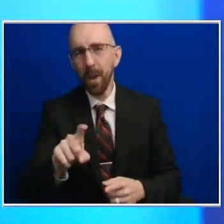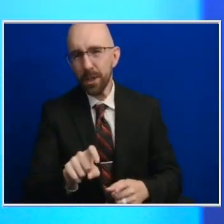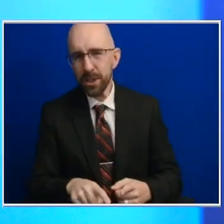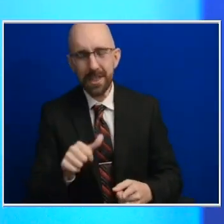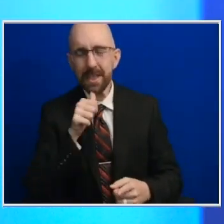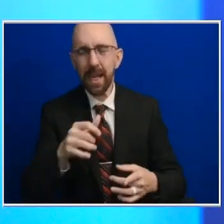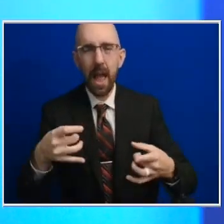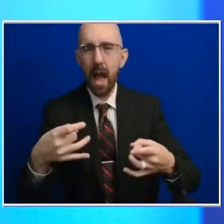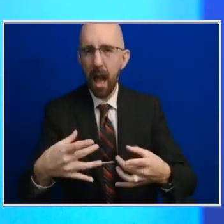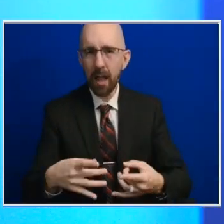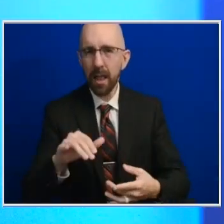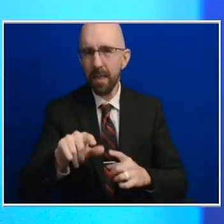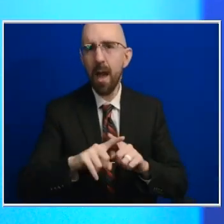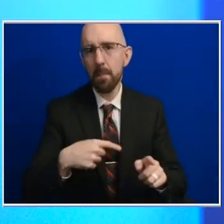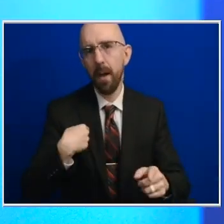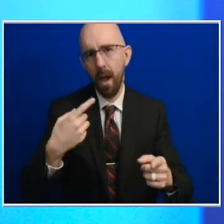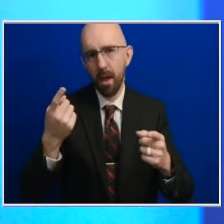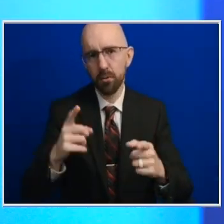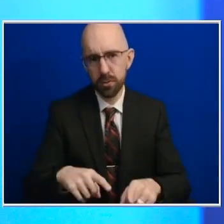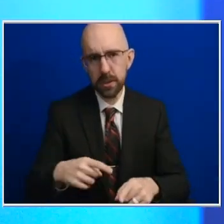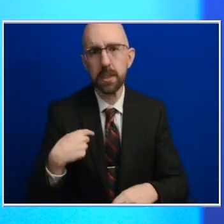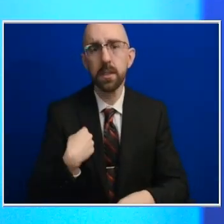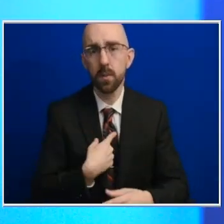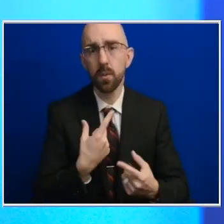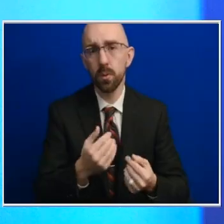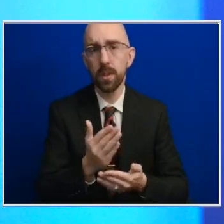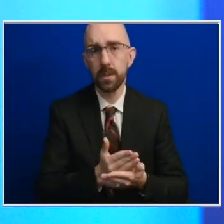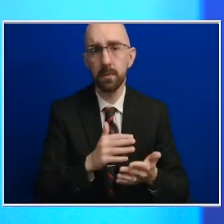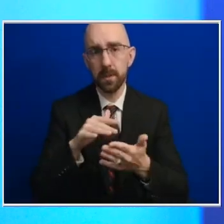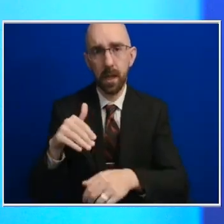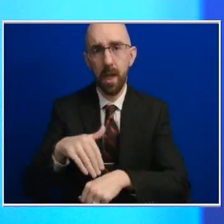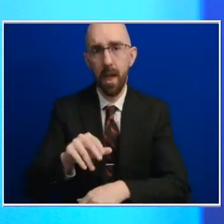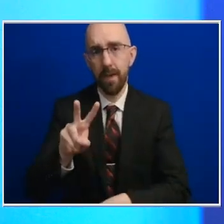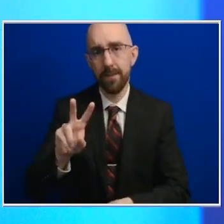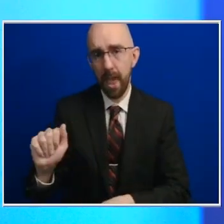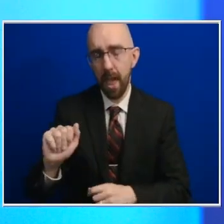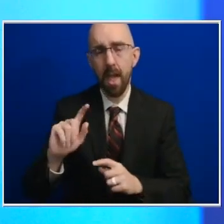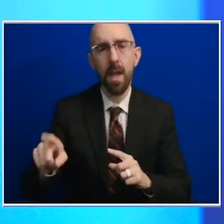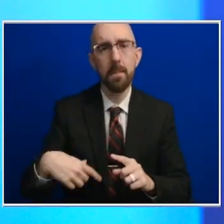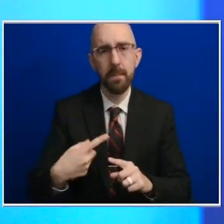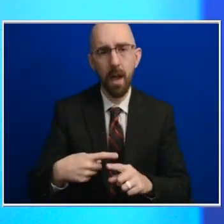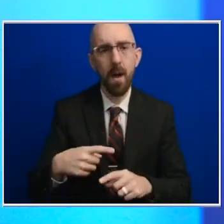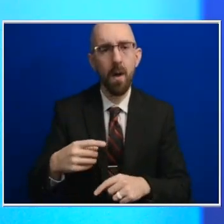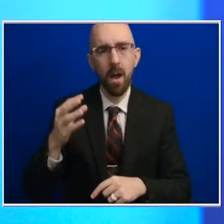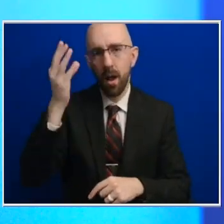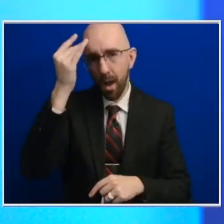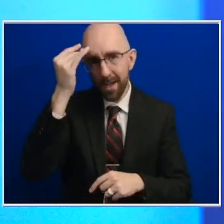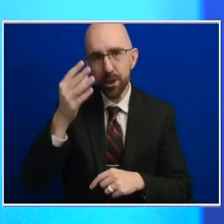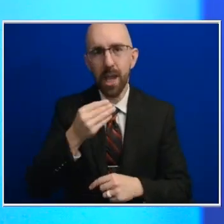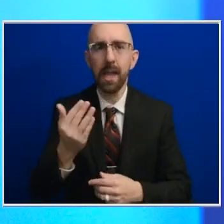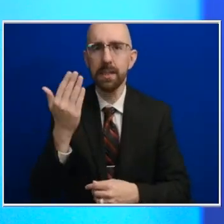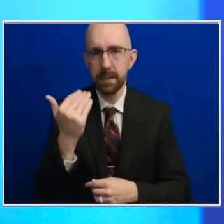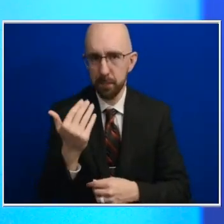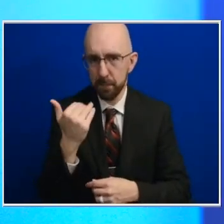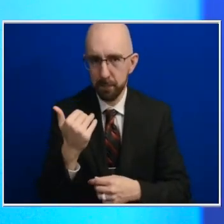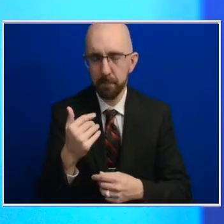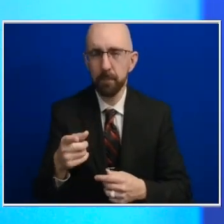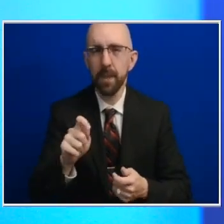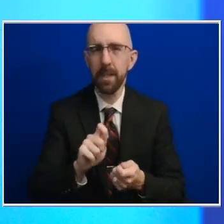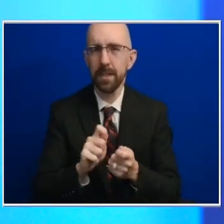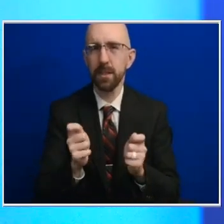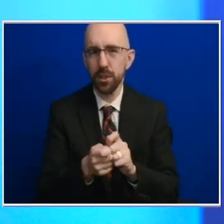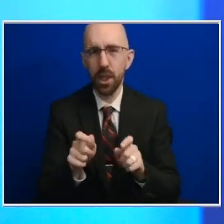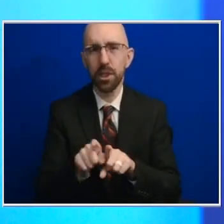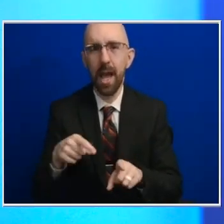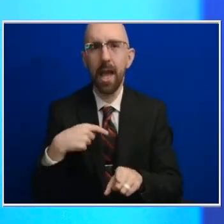I agree with you. We're actually doing some studies at the VA on cognition and sleep and the changes as we get